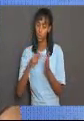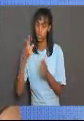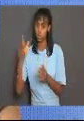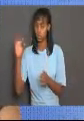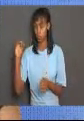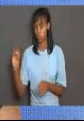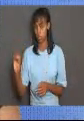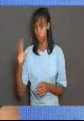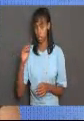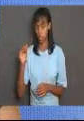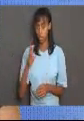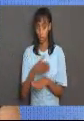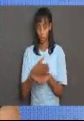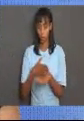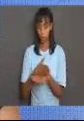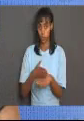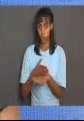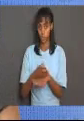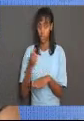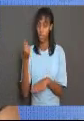2.3%, and wood